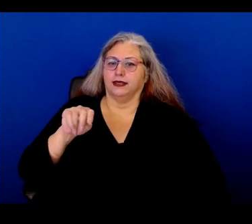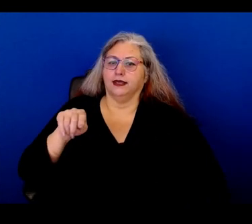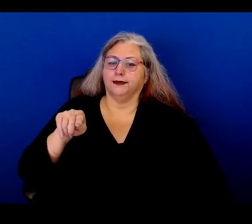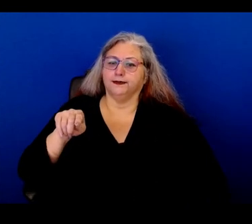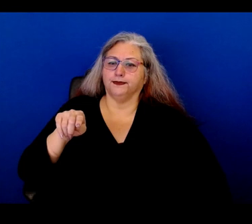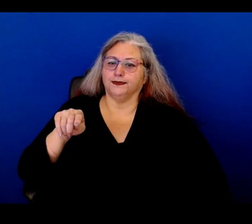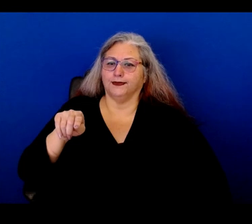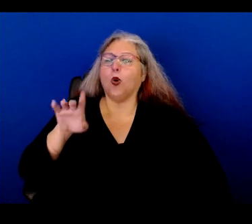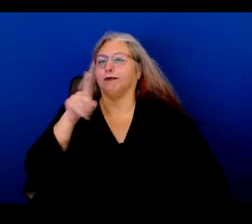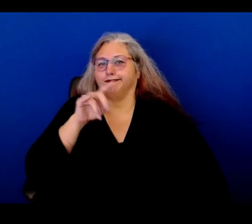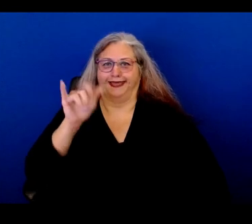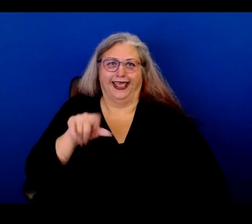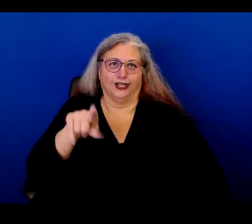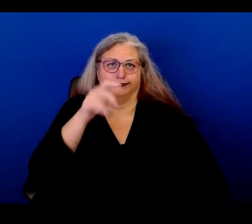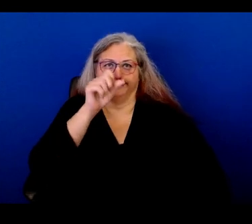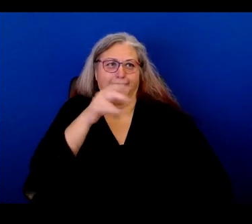there's Harold.